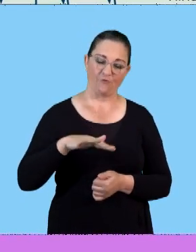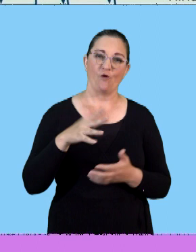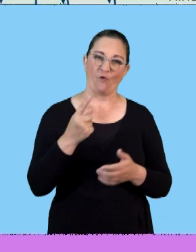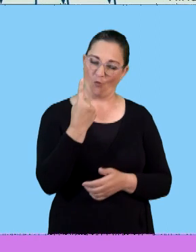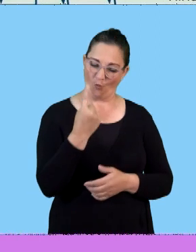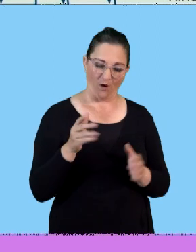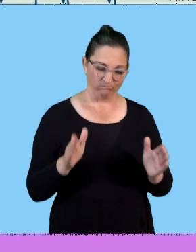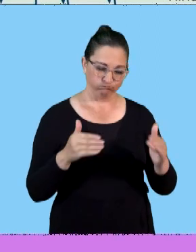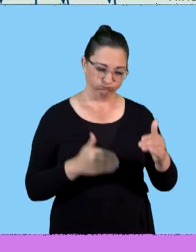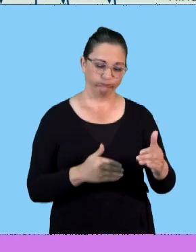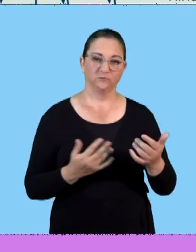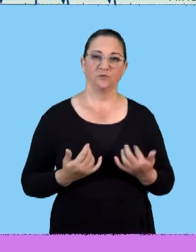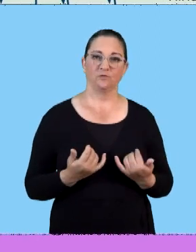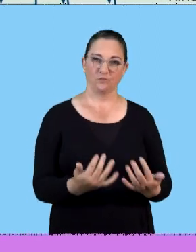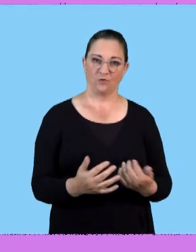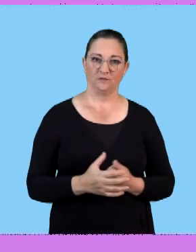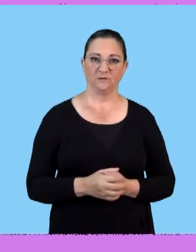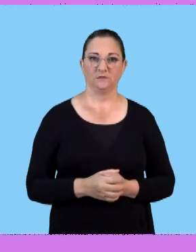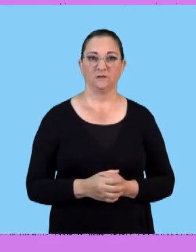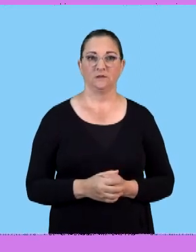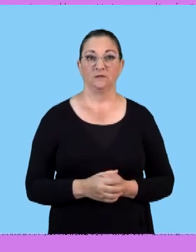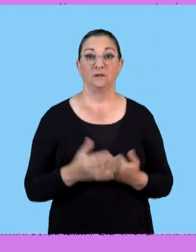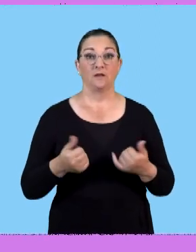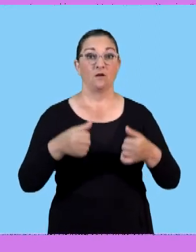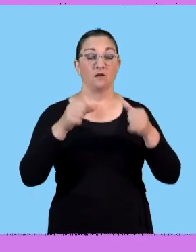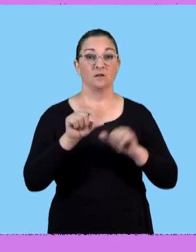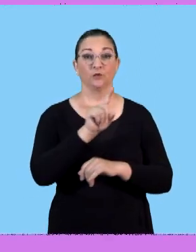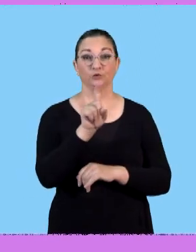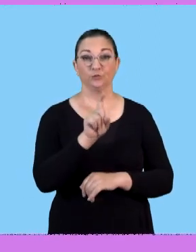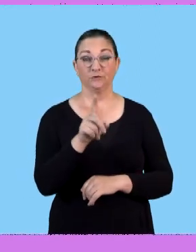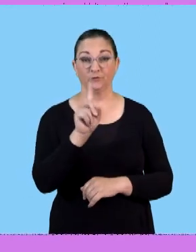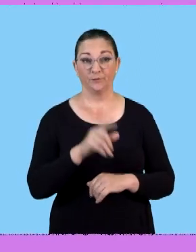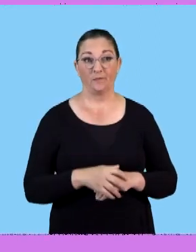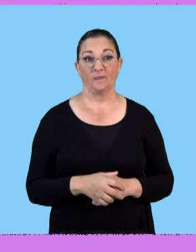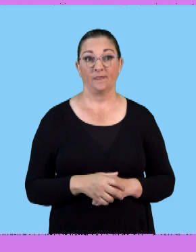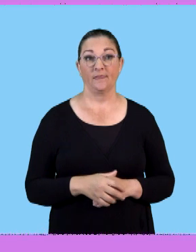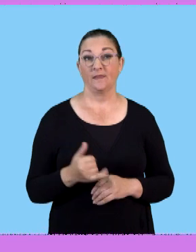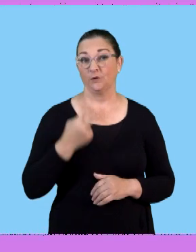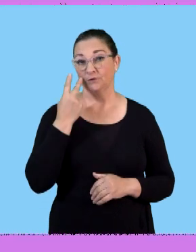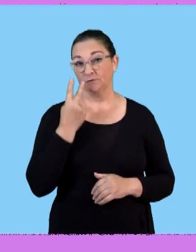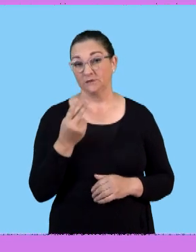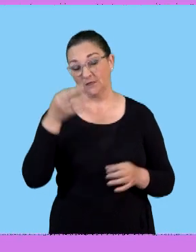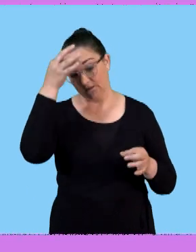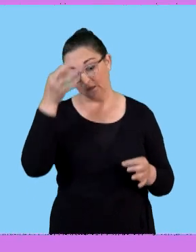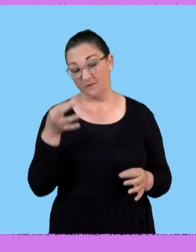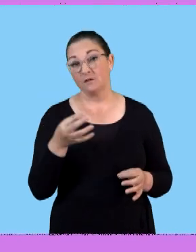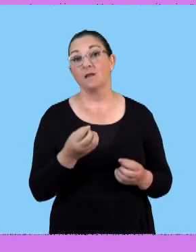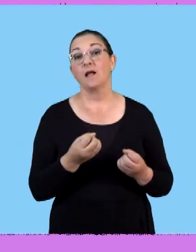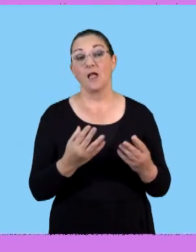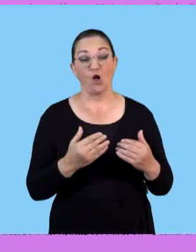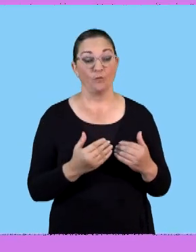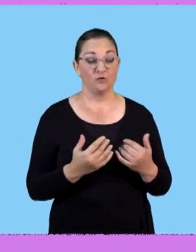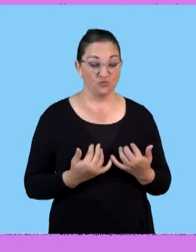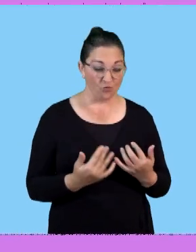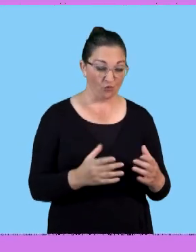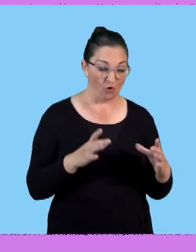one sod of grass. All right, I'm looking now at the next question. It says, determine the number of